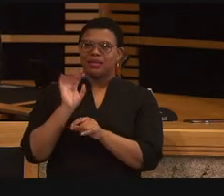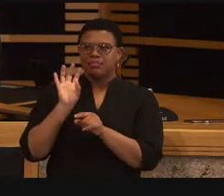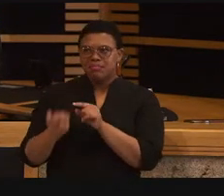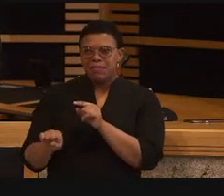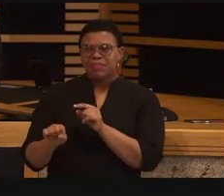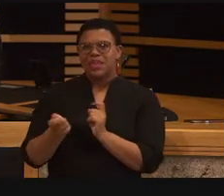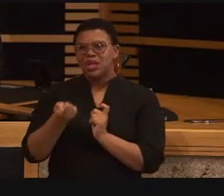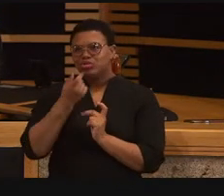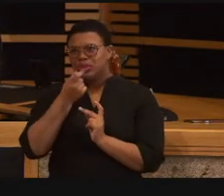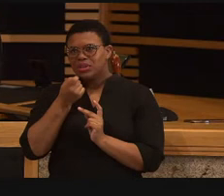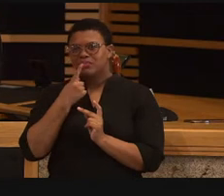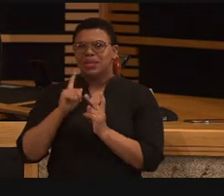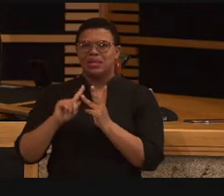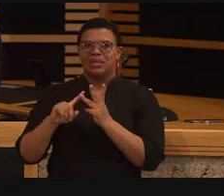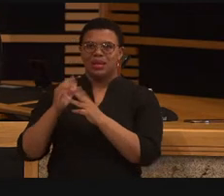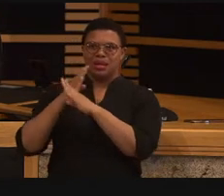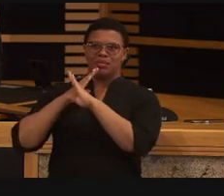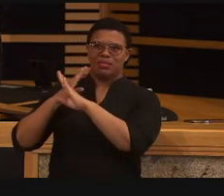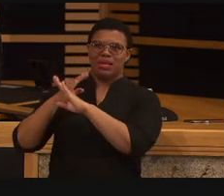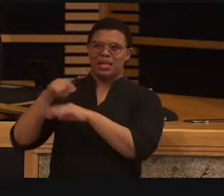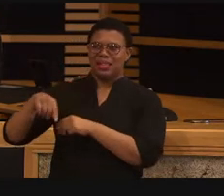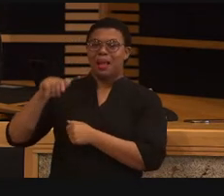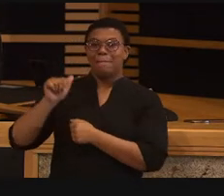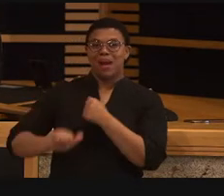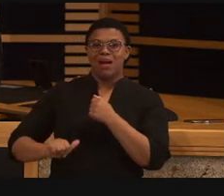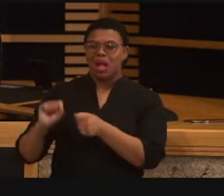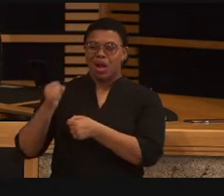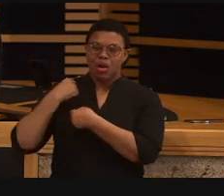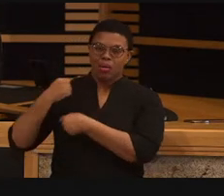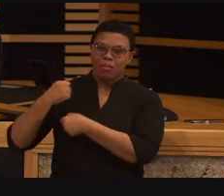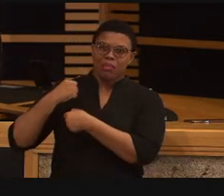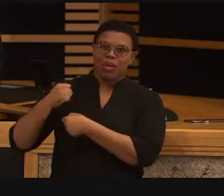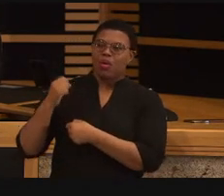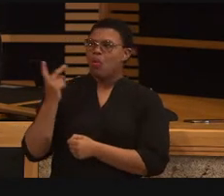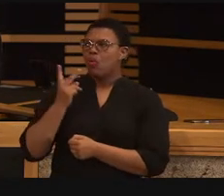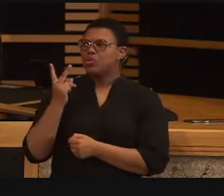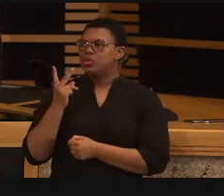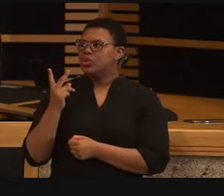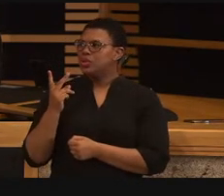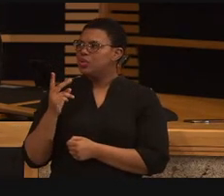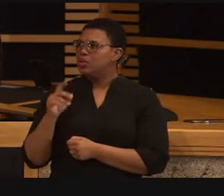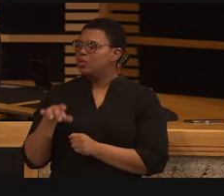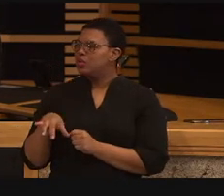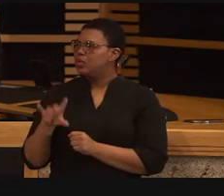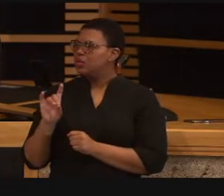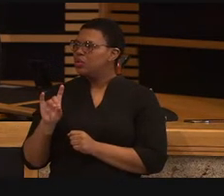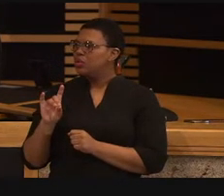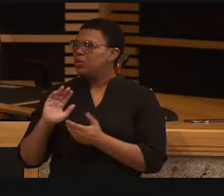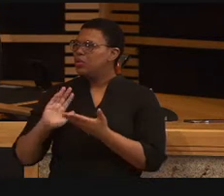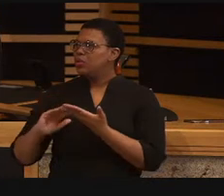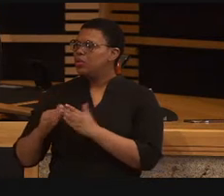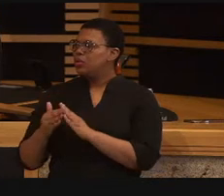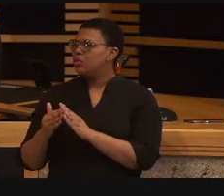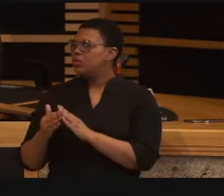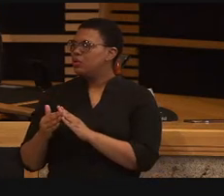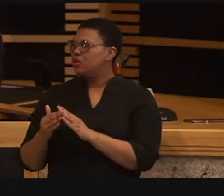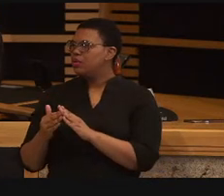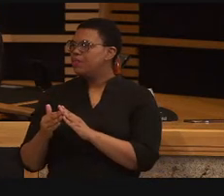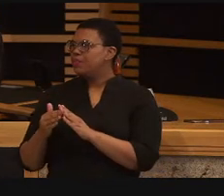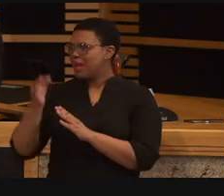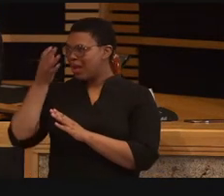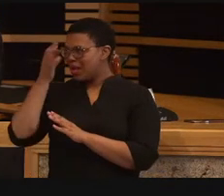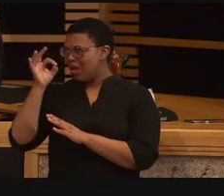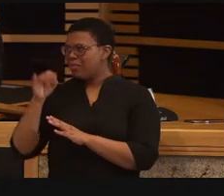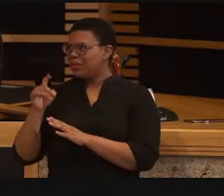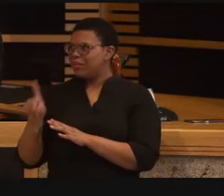and prevention. The month-long campaign also seeks to mobilize communities, stakeholders, and government to